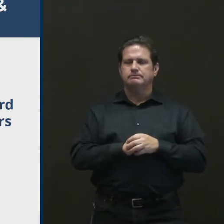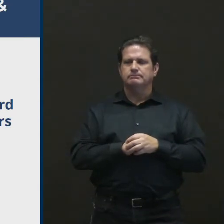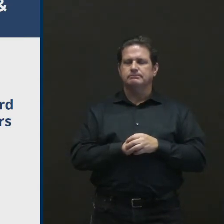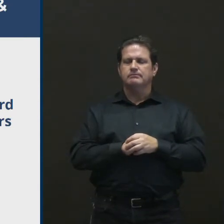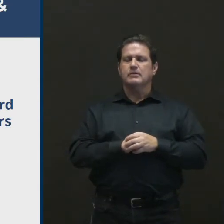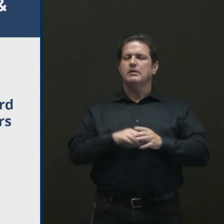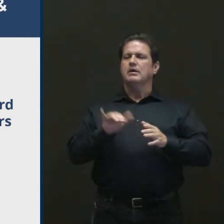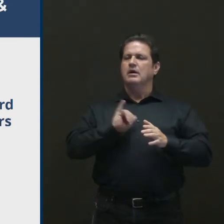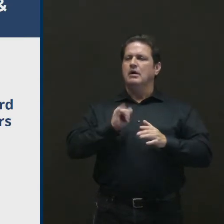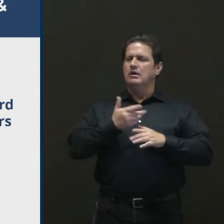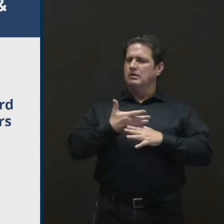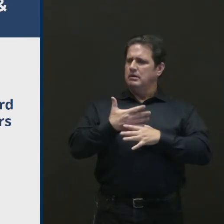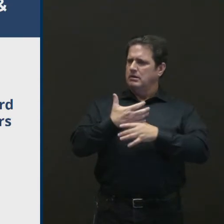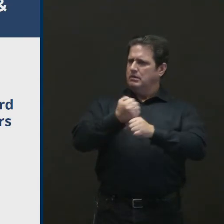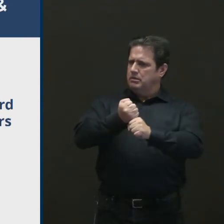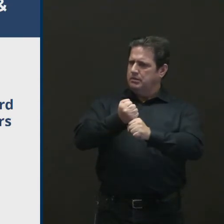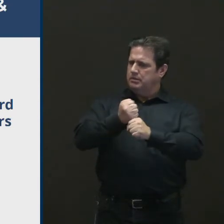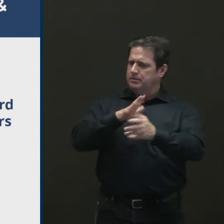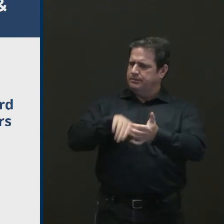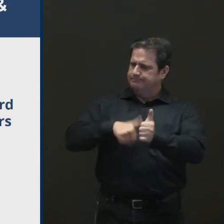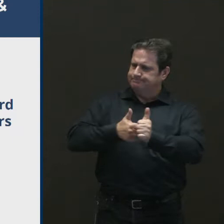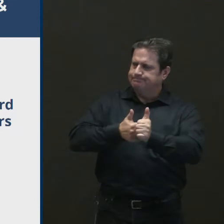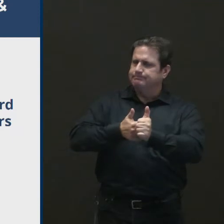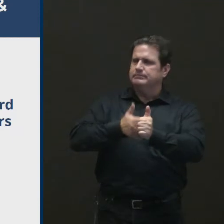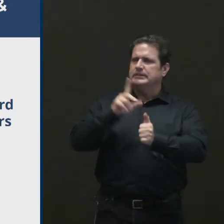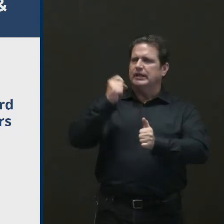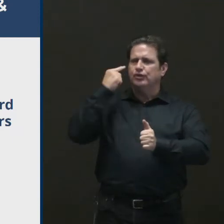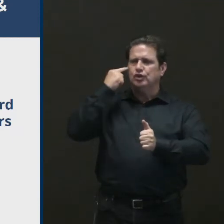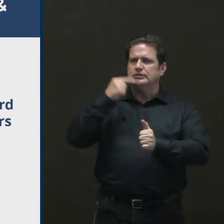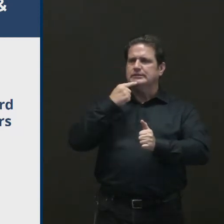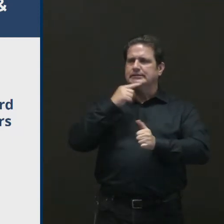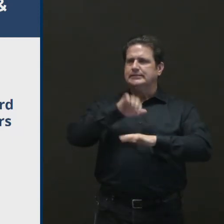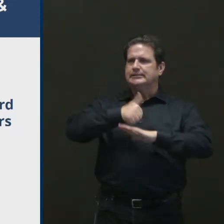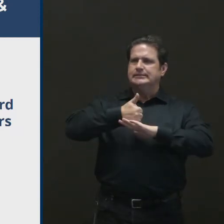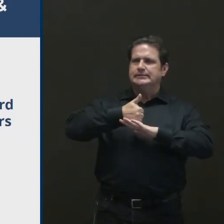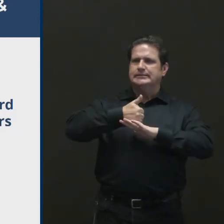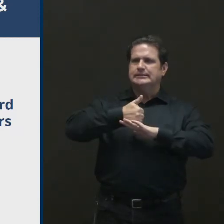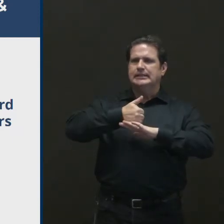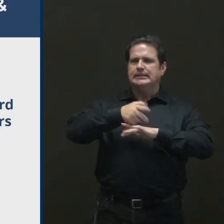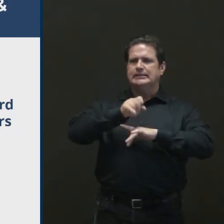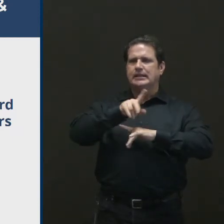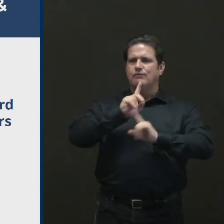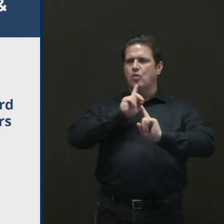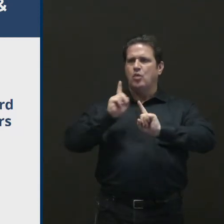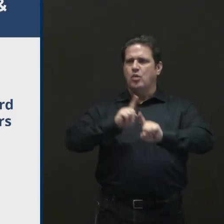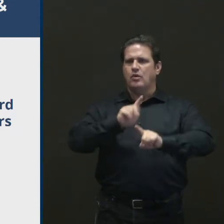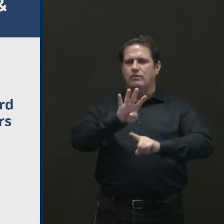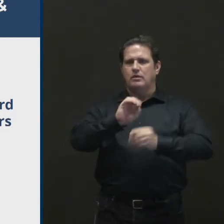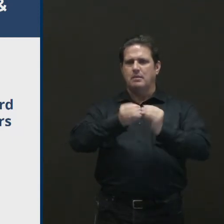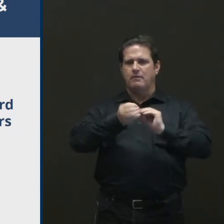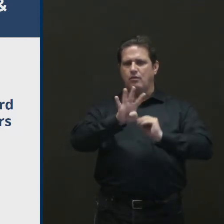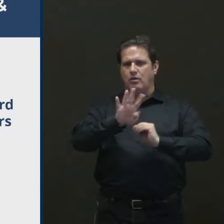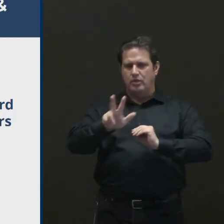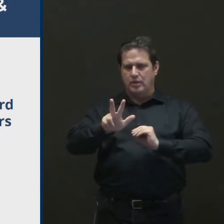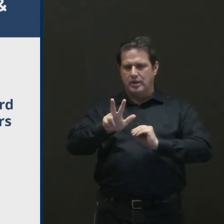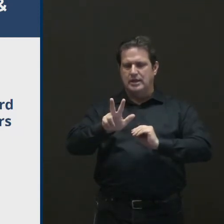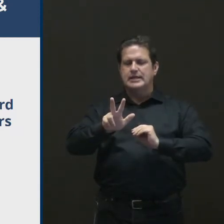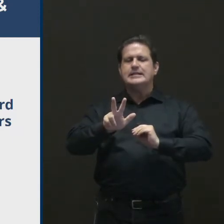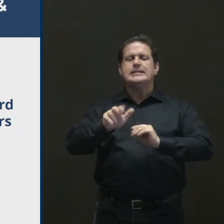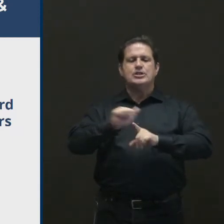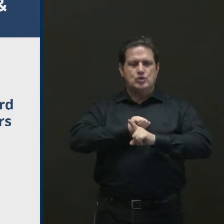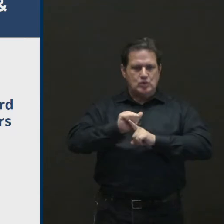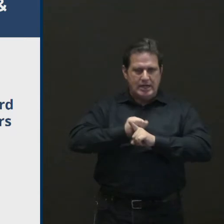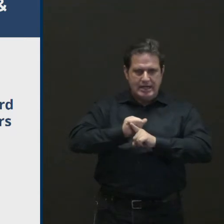Also, just to briefly mention, the governor also established Executive Order 43, which is a rapid workforce training